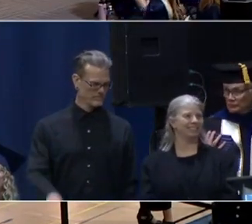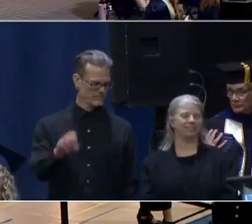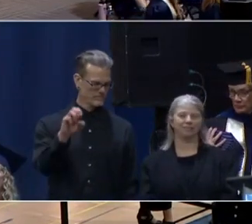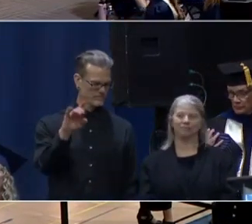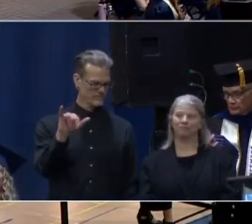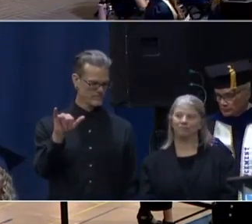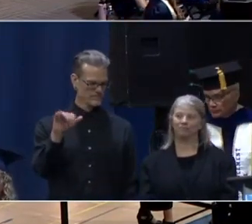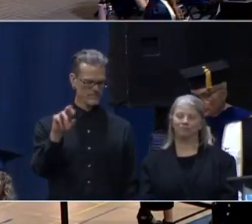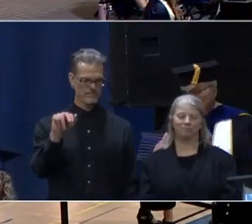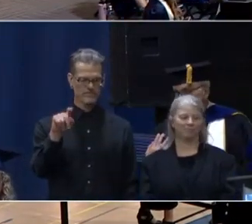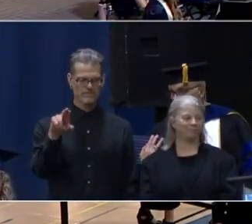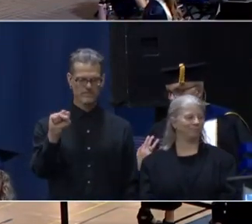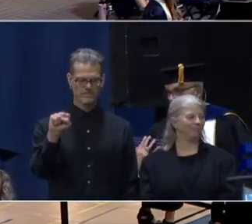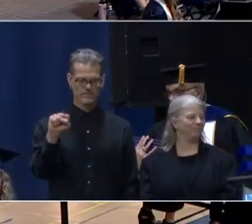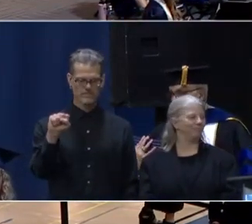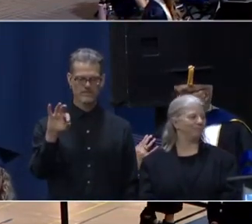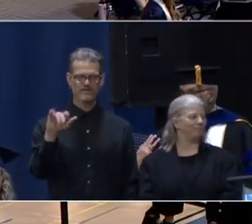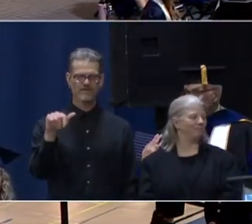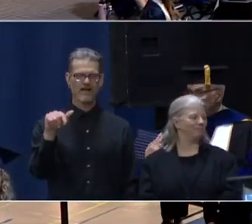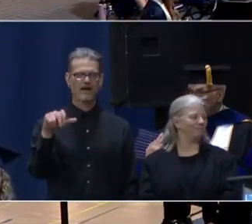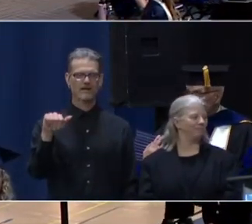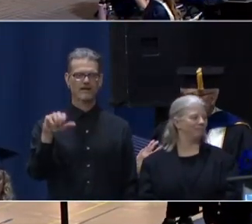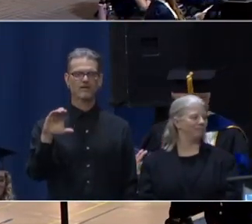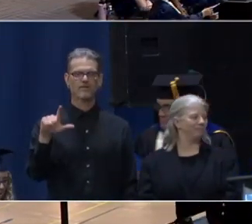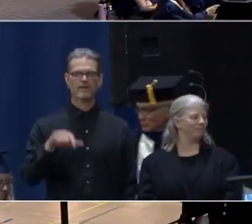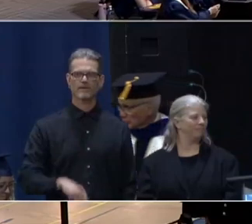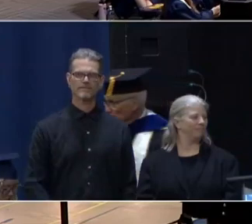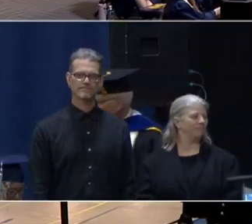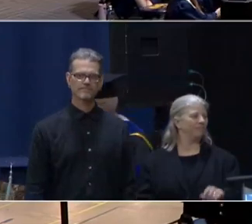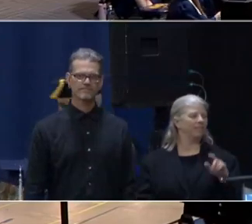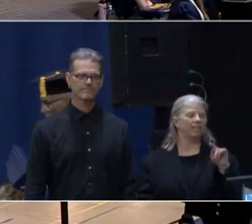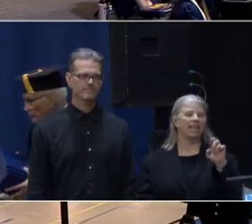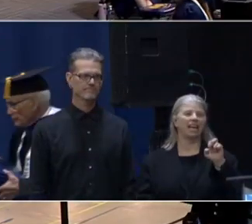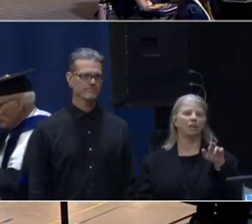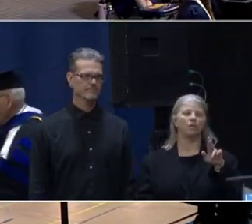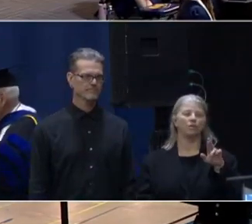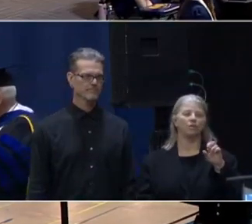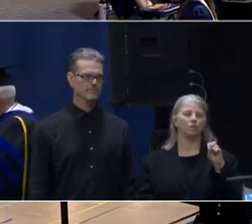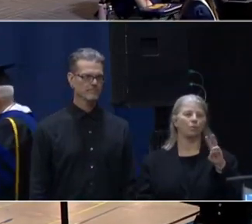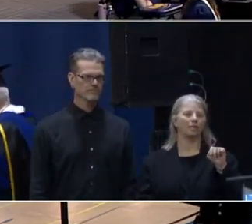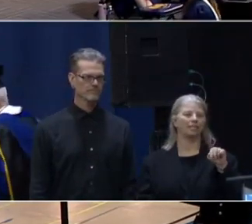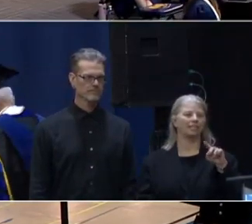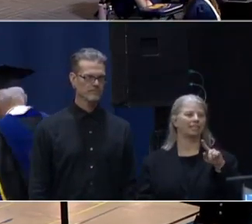Emily Waters Liga, cum laude. Tanner Schwint.